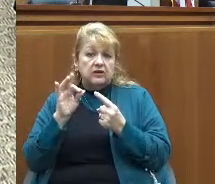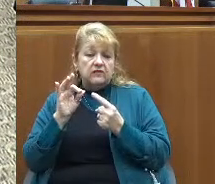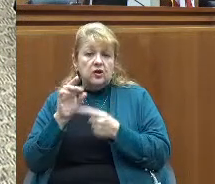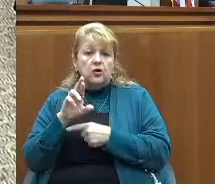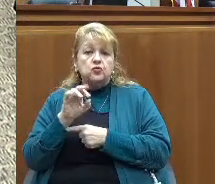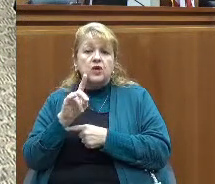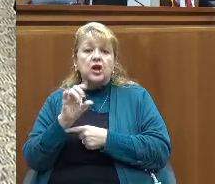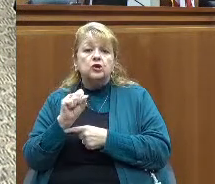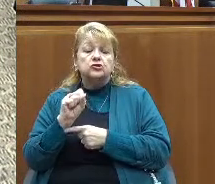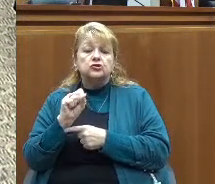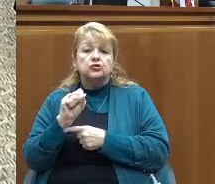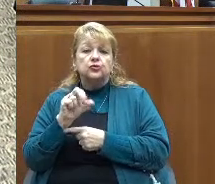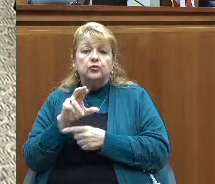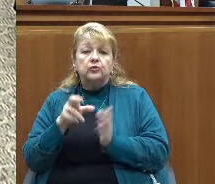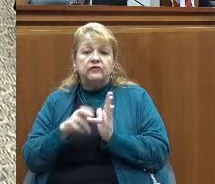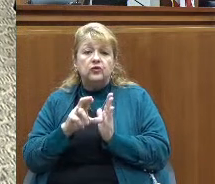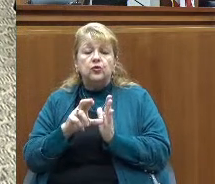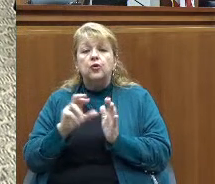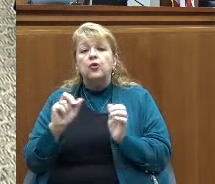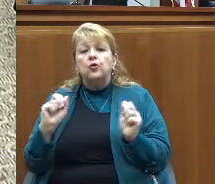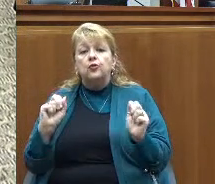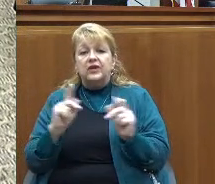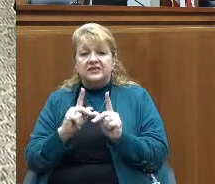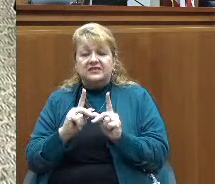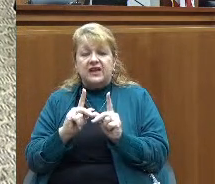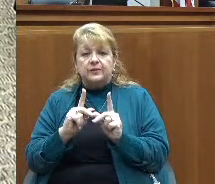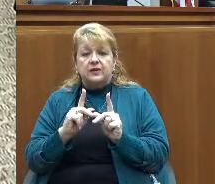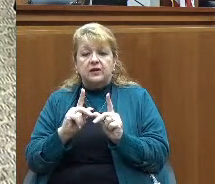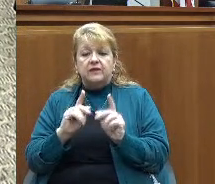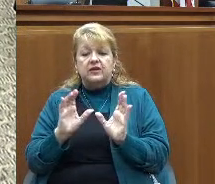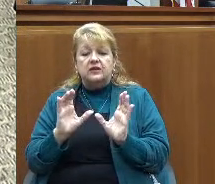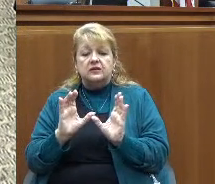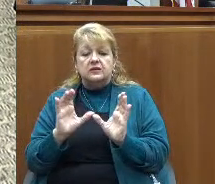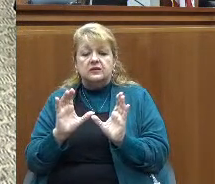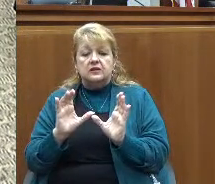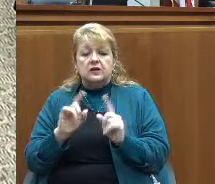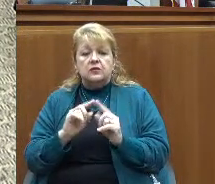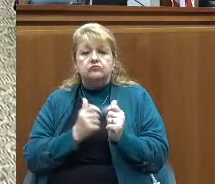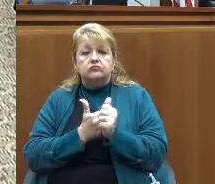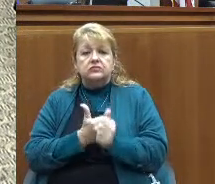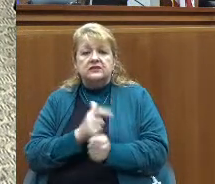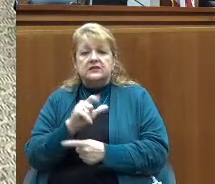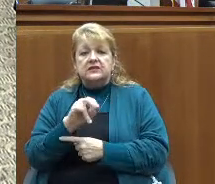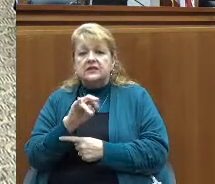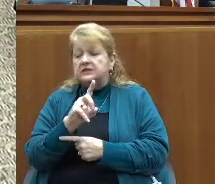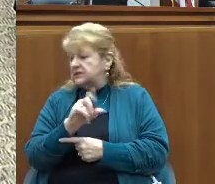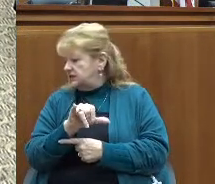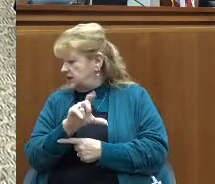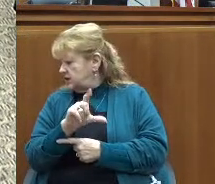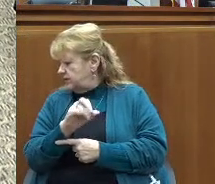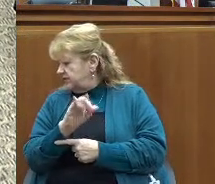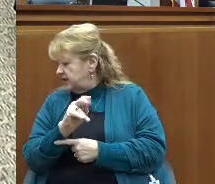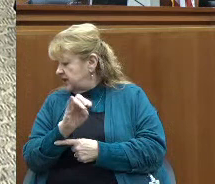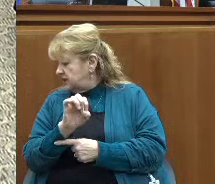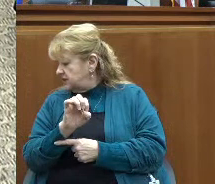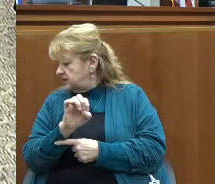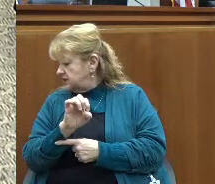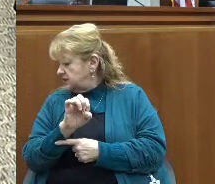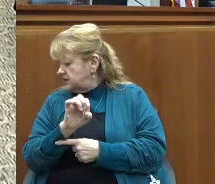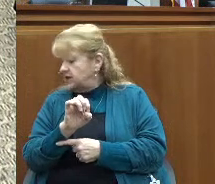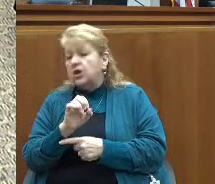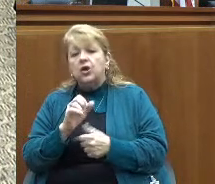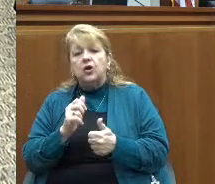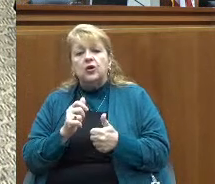records review regarding the reinstatement of a Louisiana teaching credential appropriate to the credentials of Ms. Lindsay LaFonette. The recommendation is to